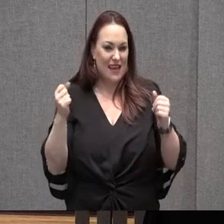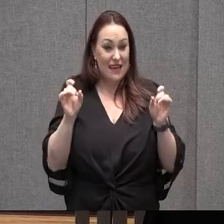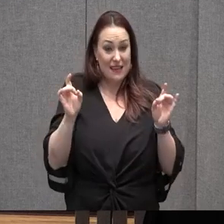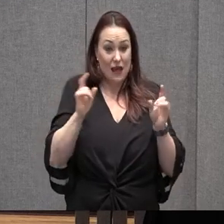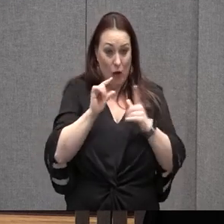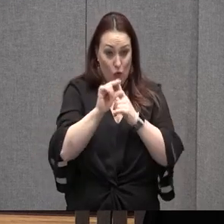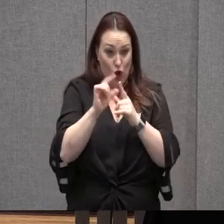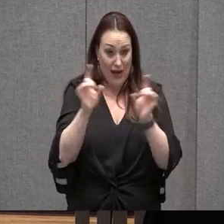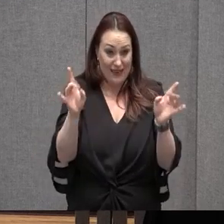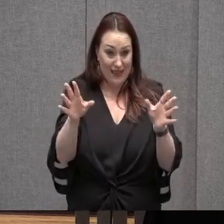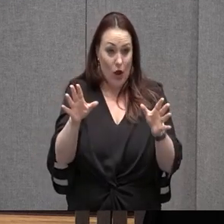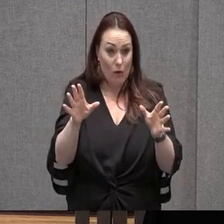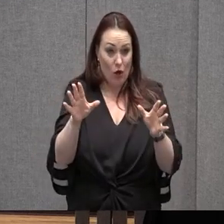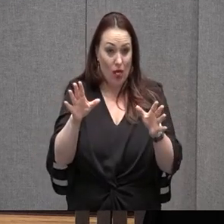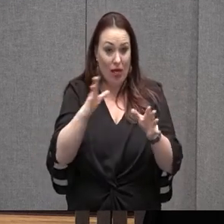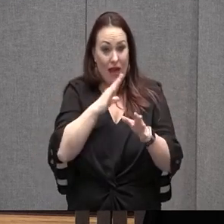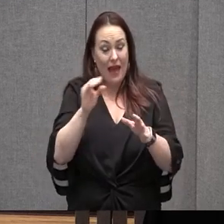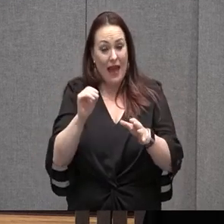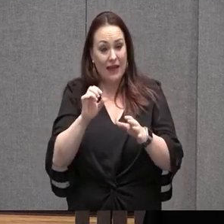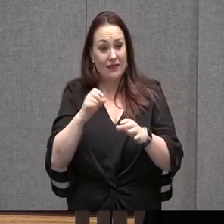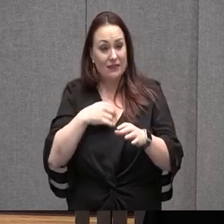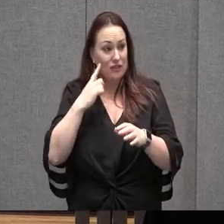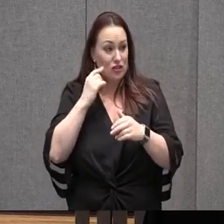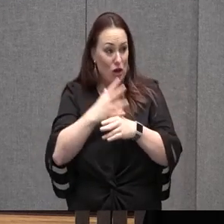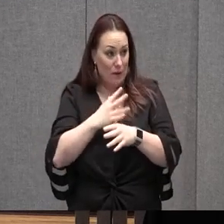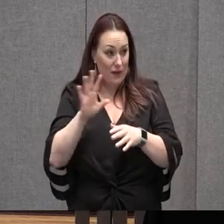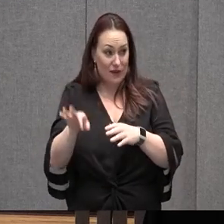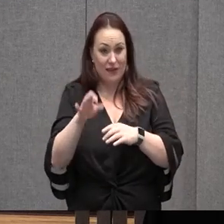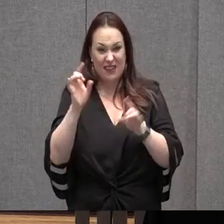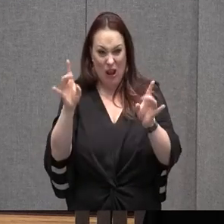because they have